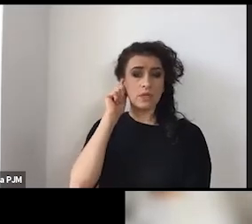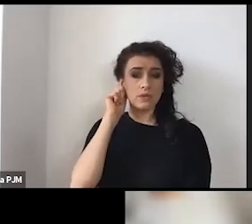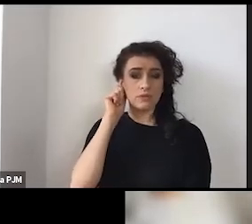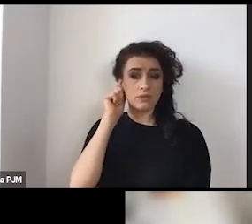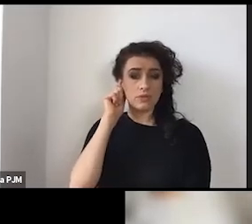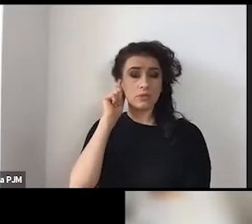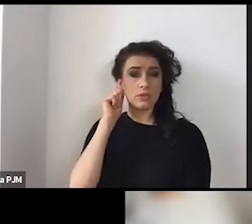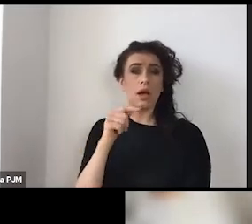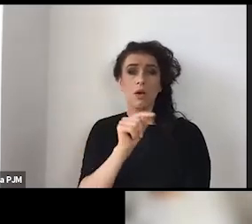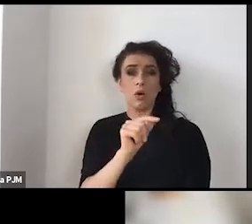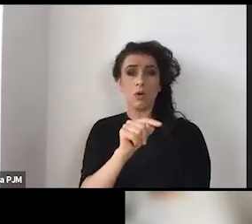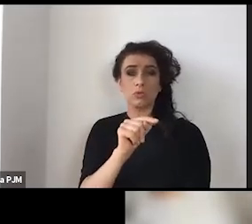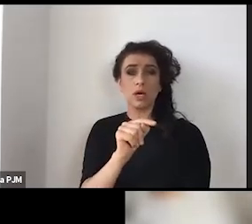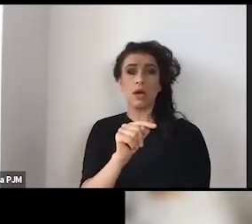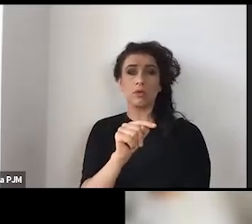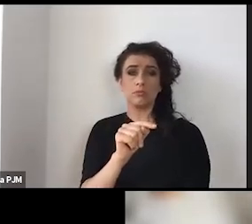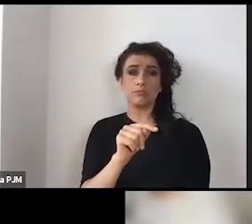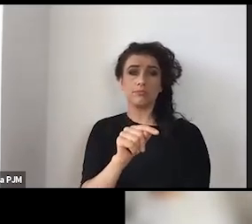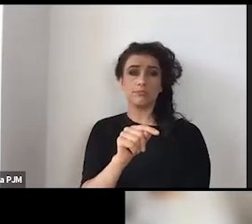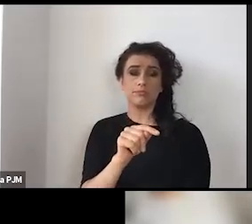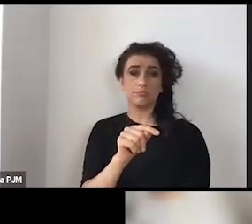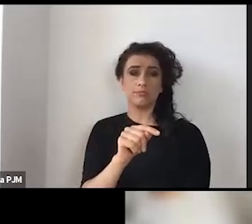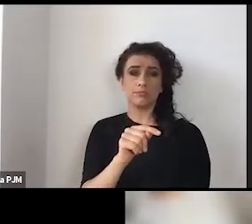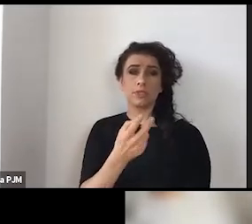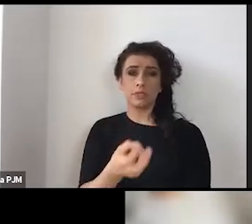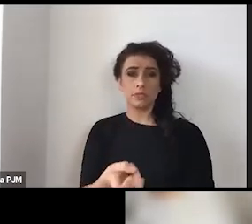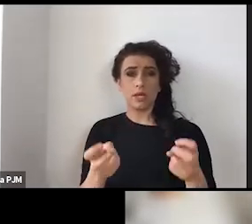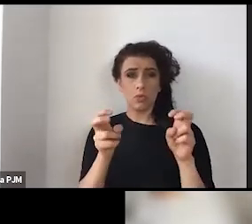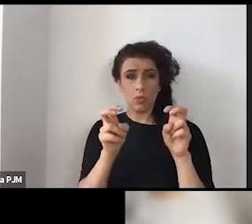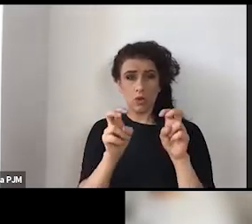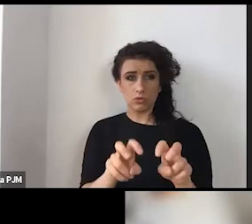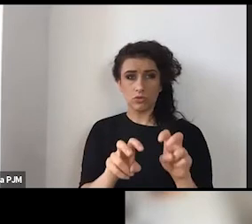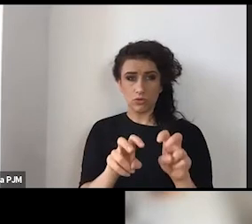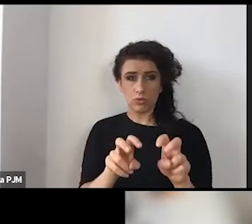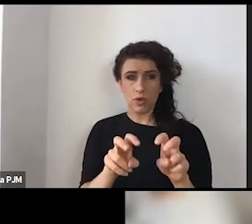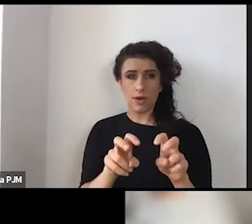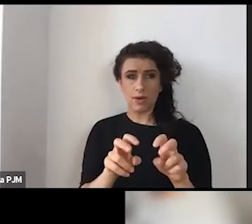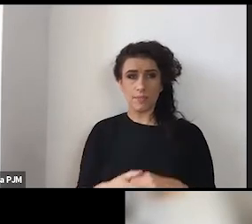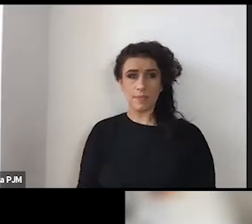help. So thousands of people were involved in this initiative.